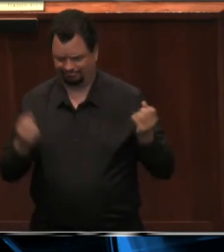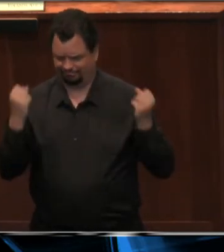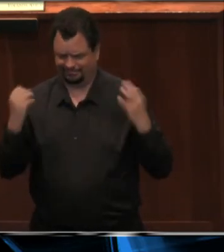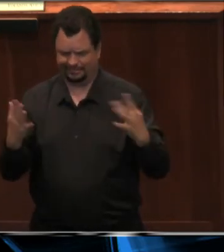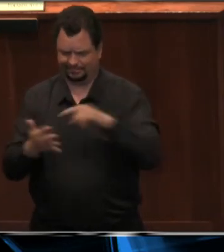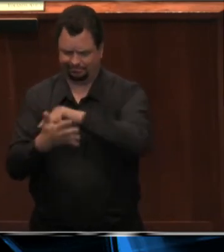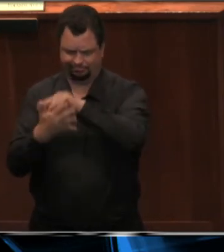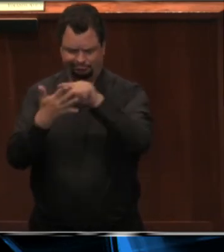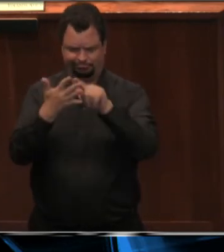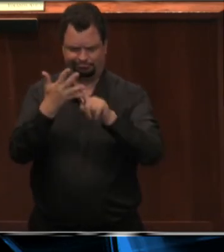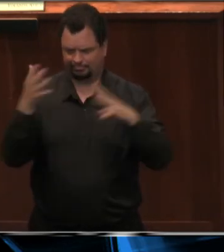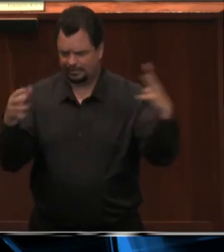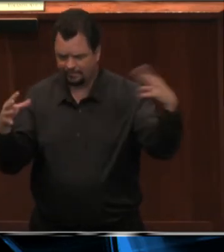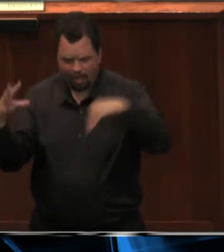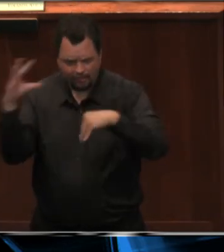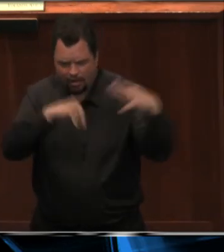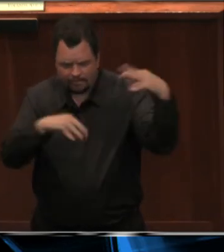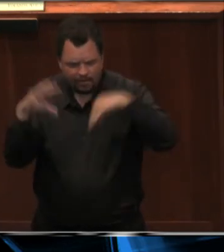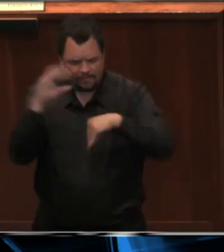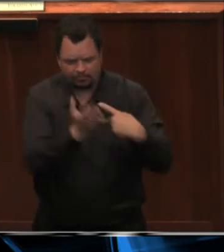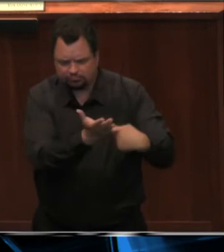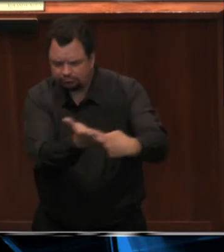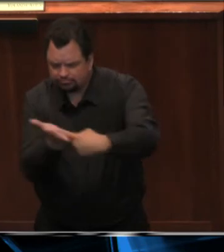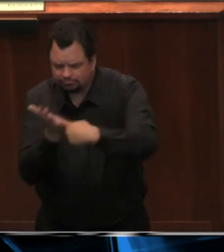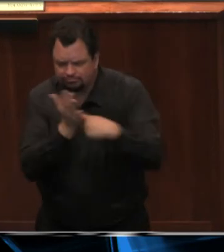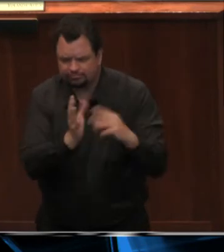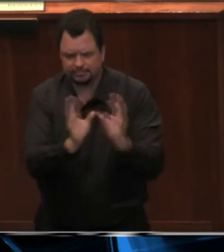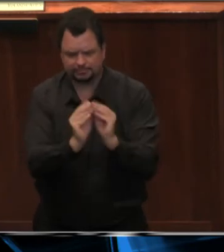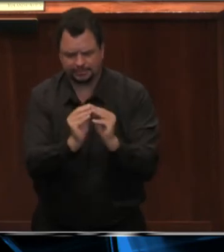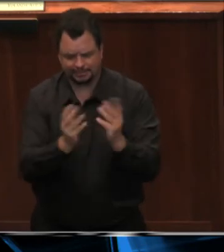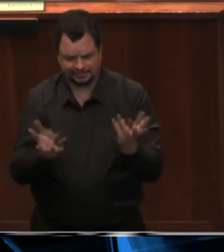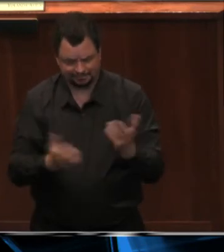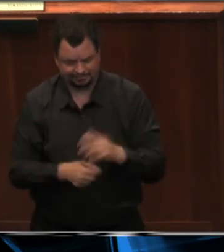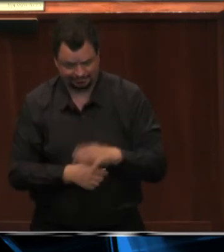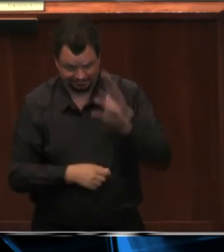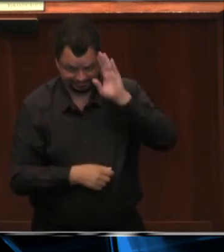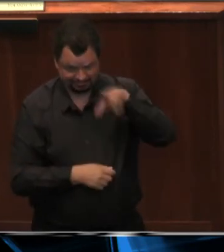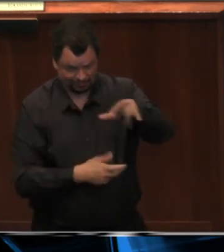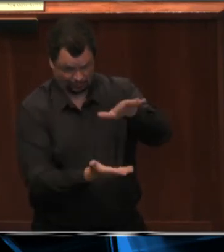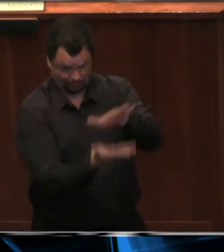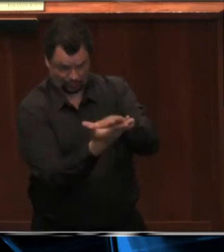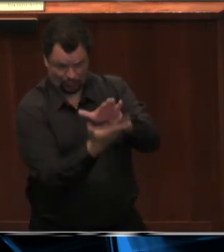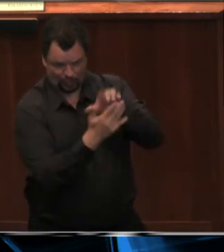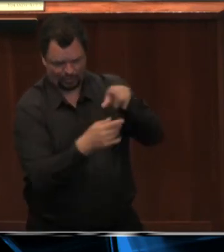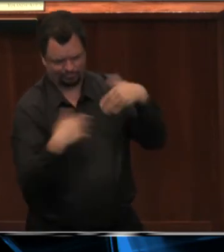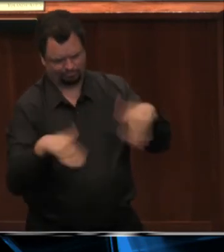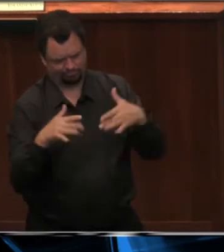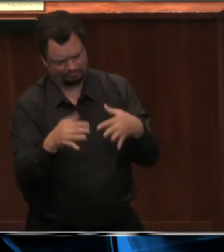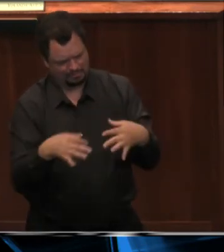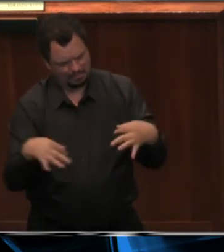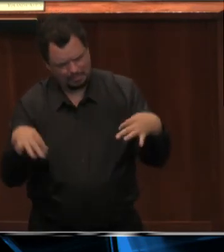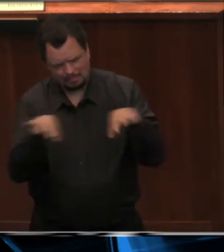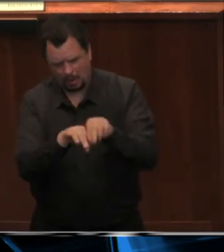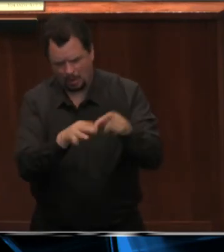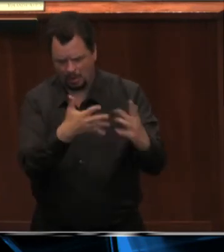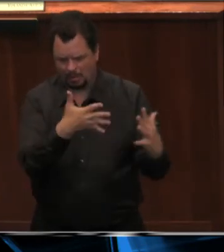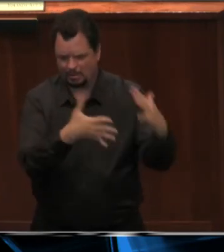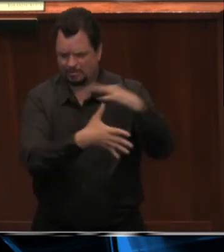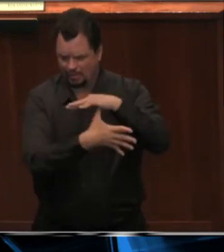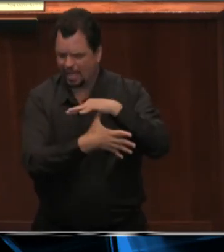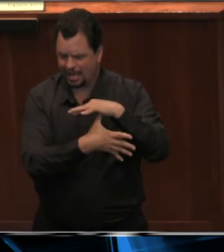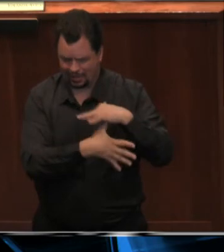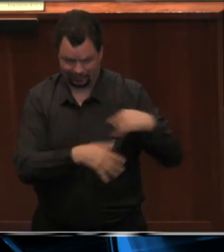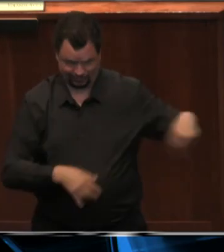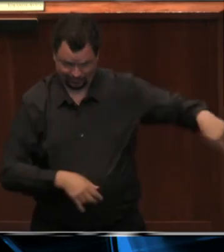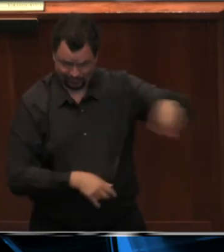time, and schools is a high priority to us. So I did want to let folks know that as we have been working through the guidance and